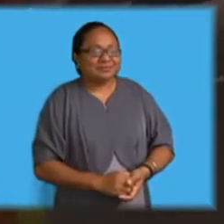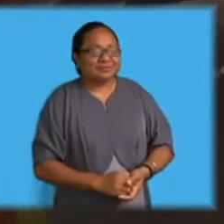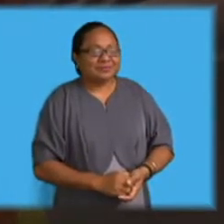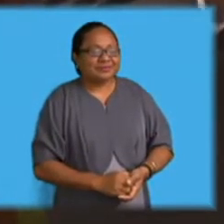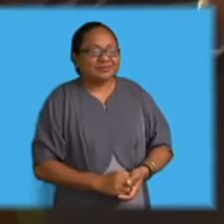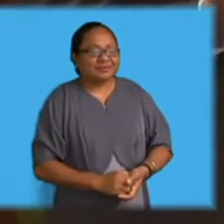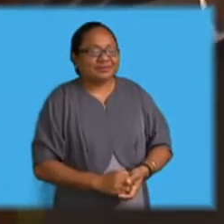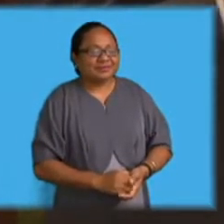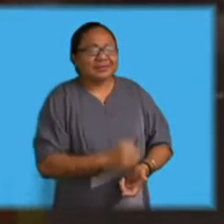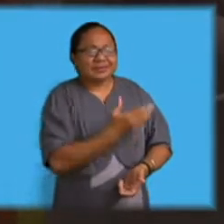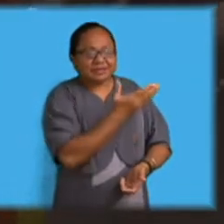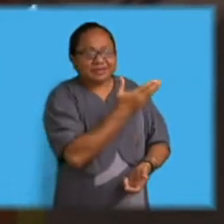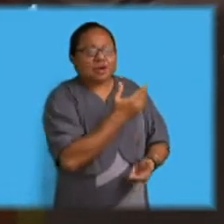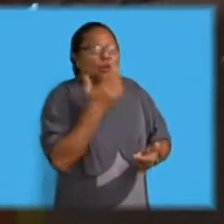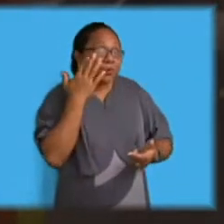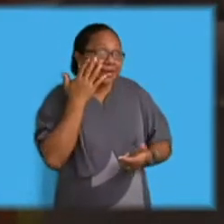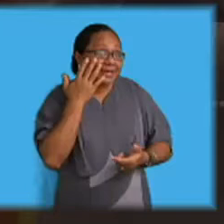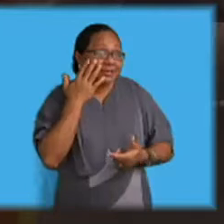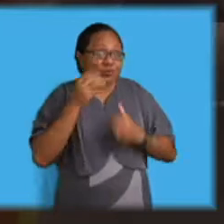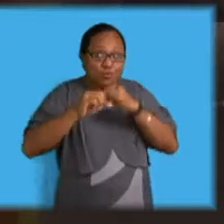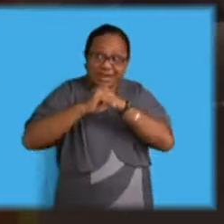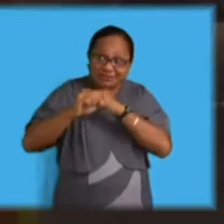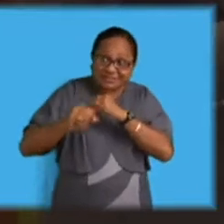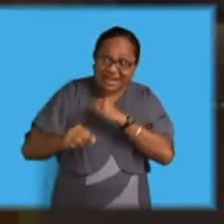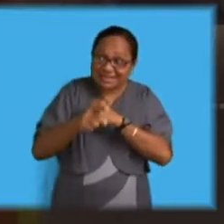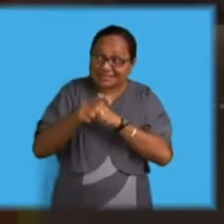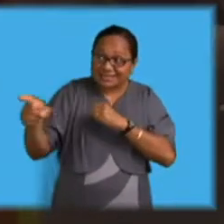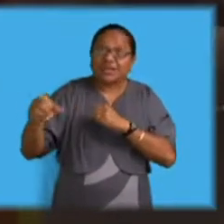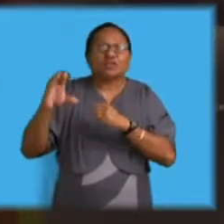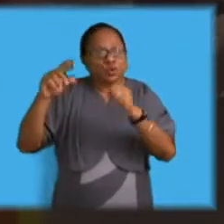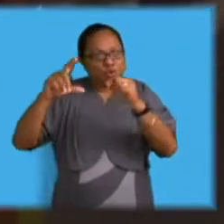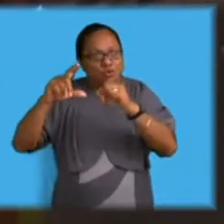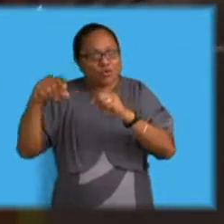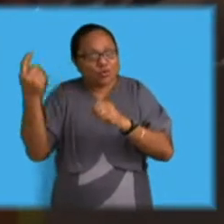You call for tender. You get contractors bidding for it.